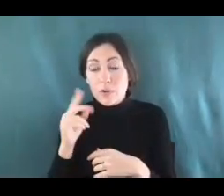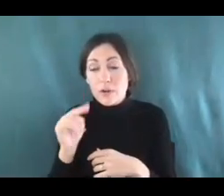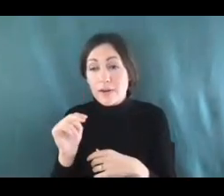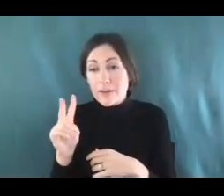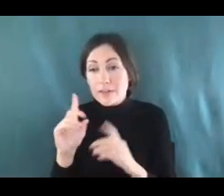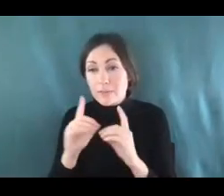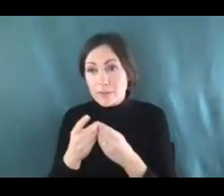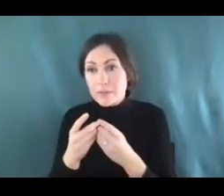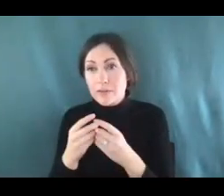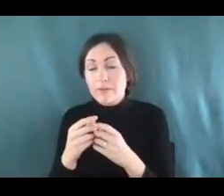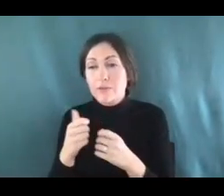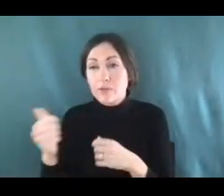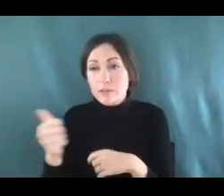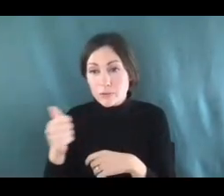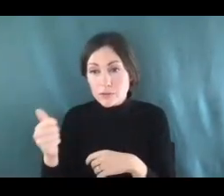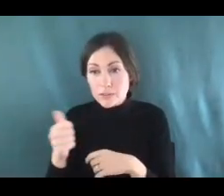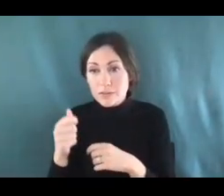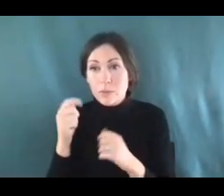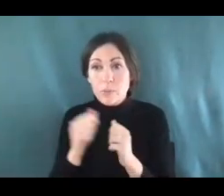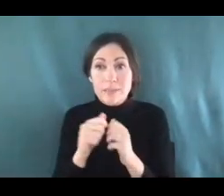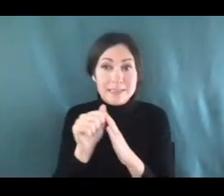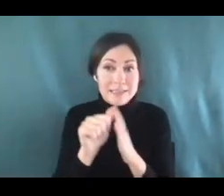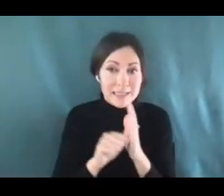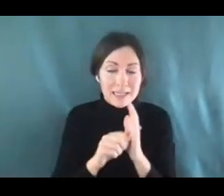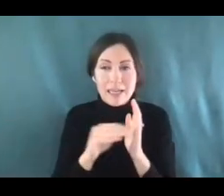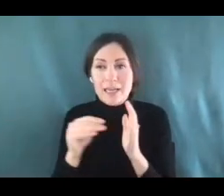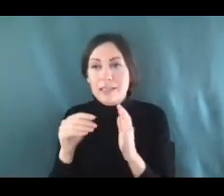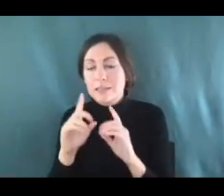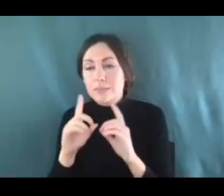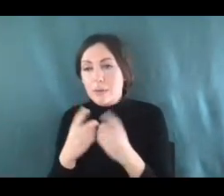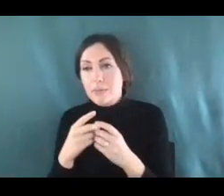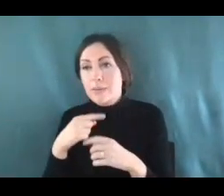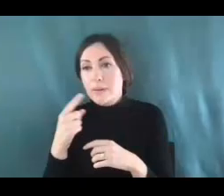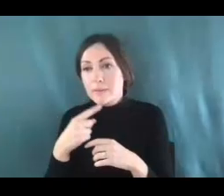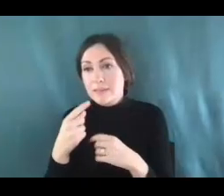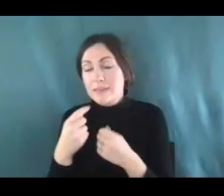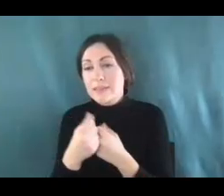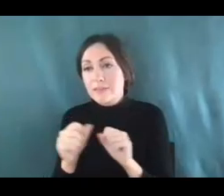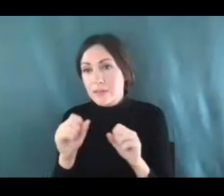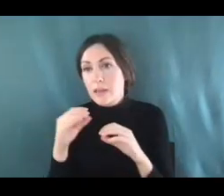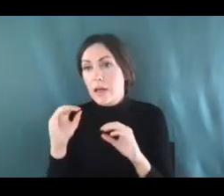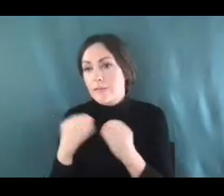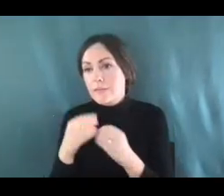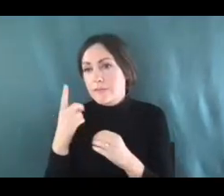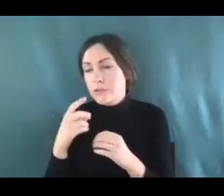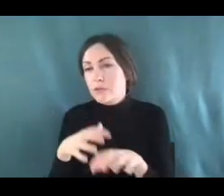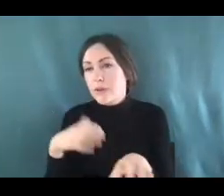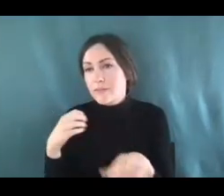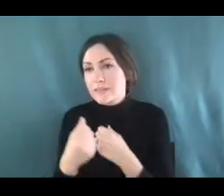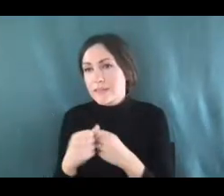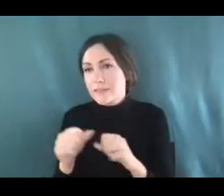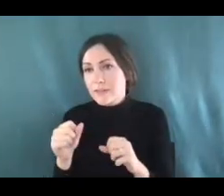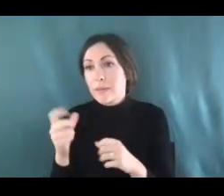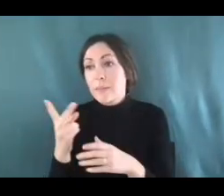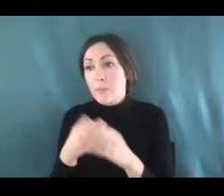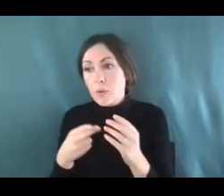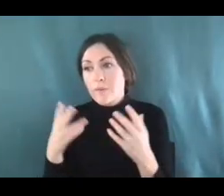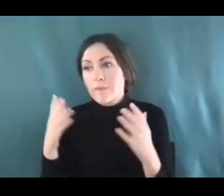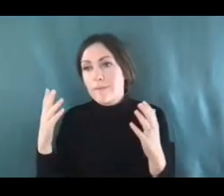of Transportation on the state level and the Department of Public Safety, Office of Traffic Safety, they are very much focused on behavioral health and mental